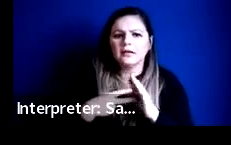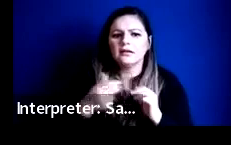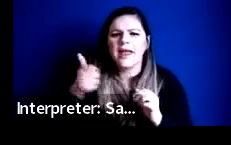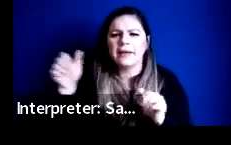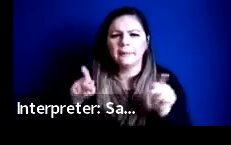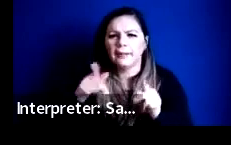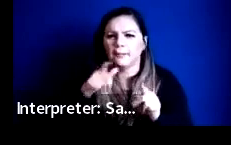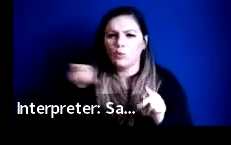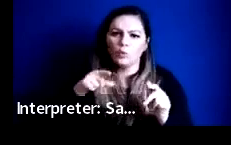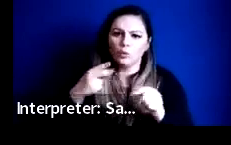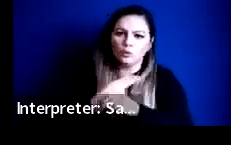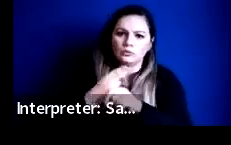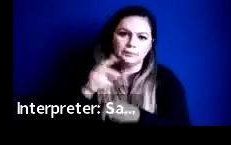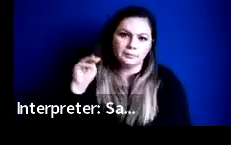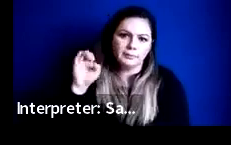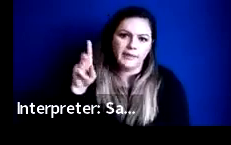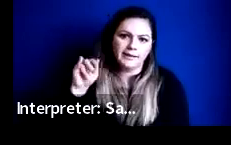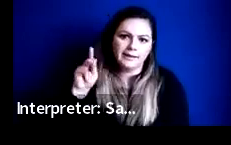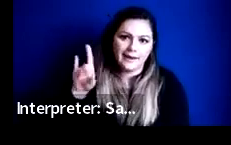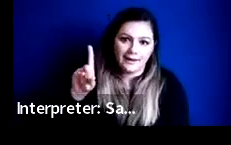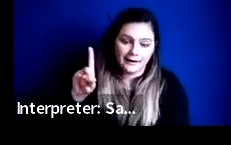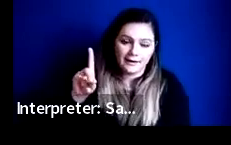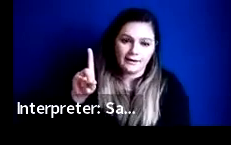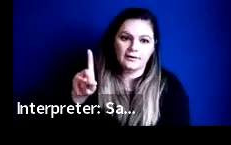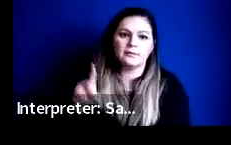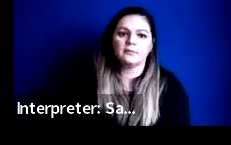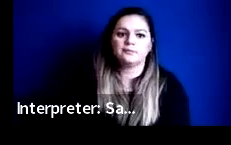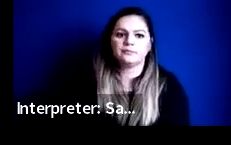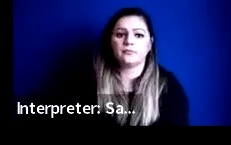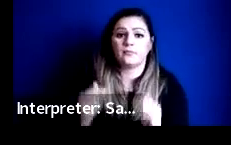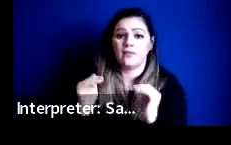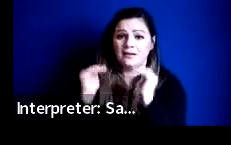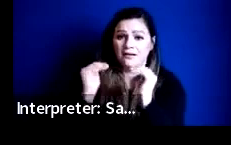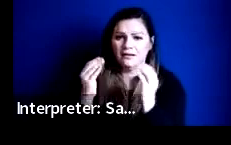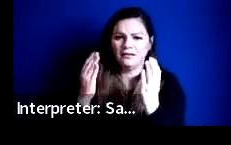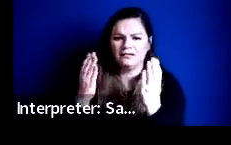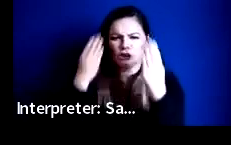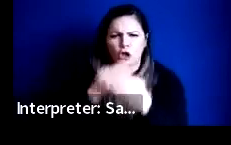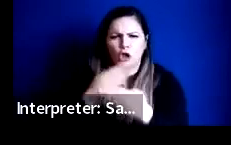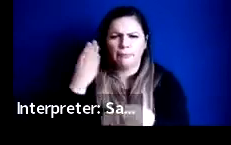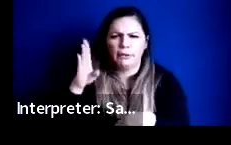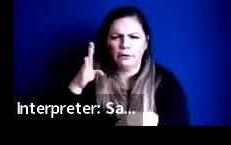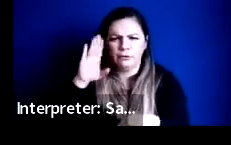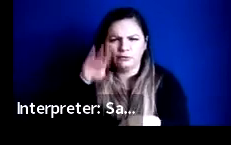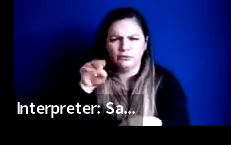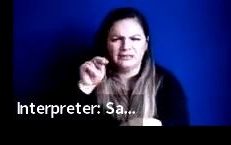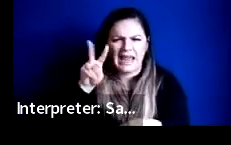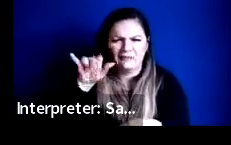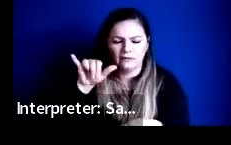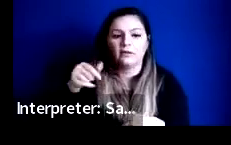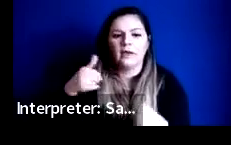Medicaid. That darker blue, kind of navy blue, is those who have private insurance. The